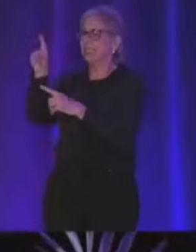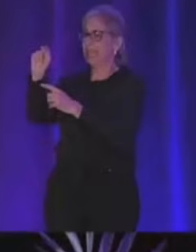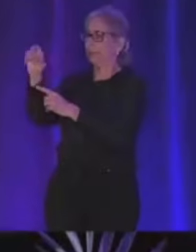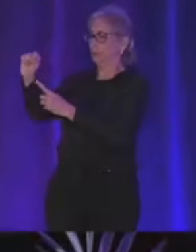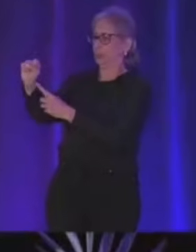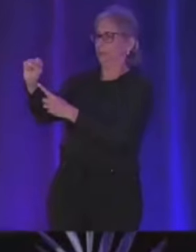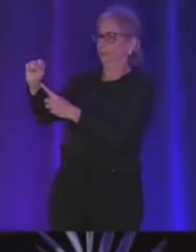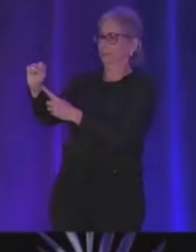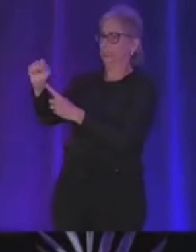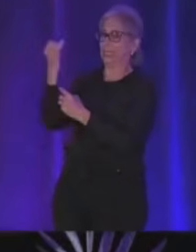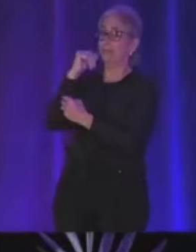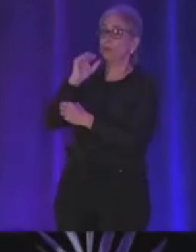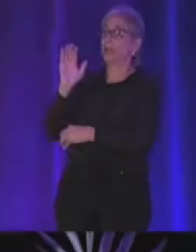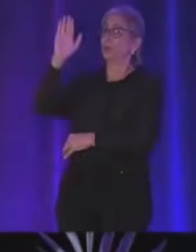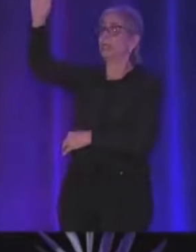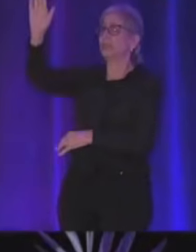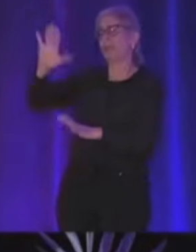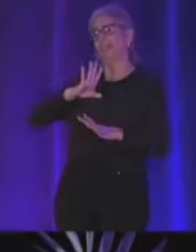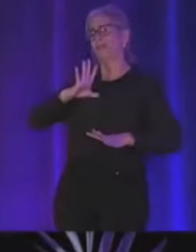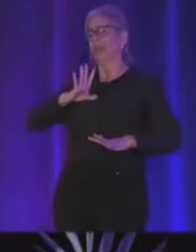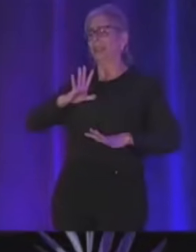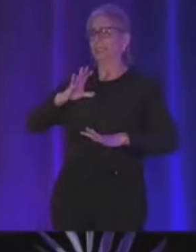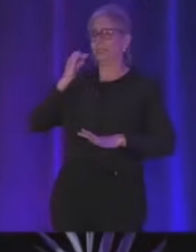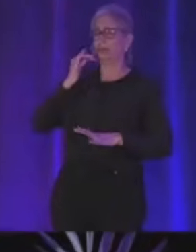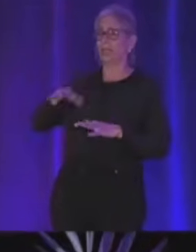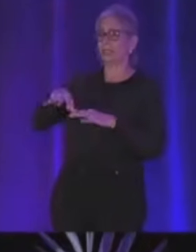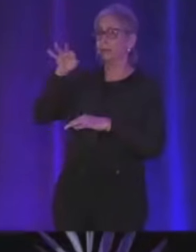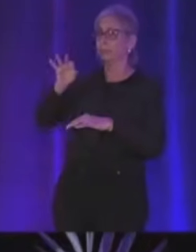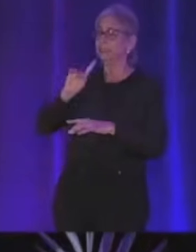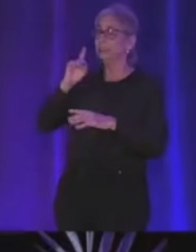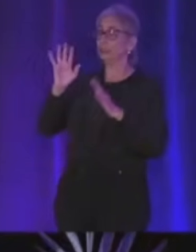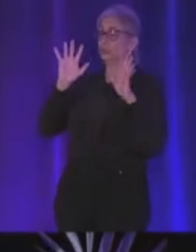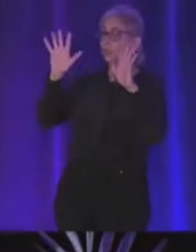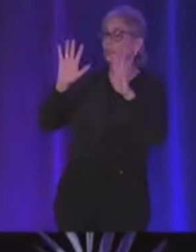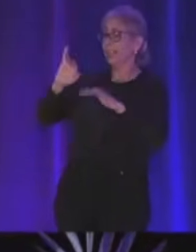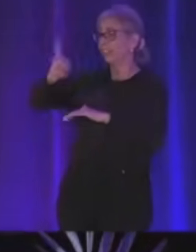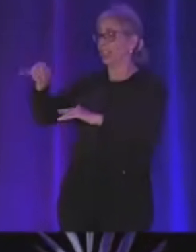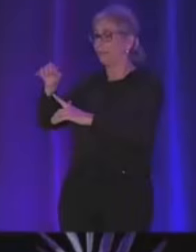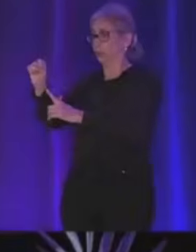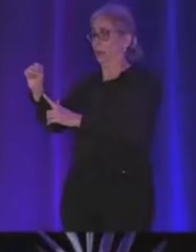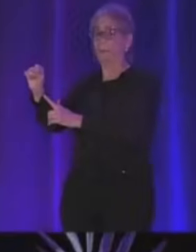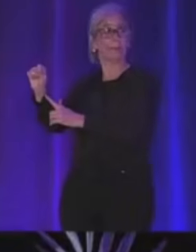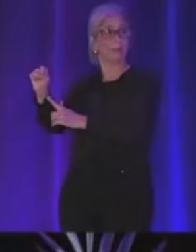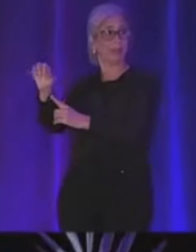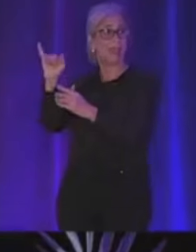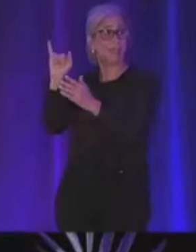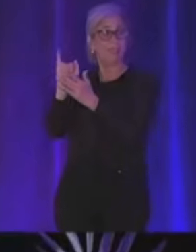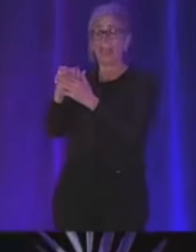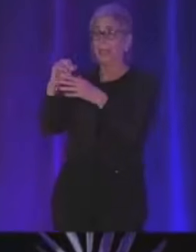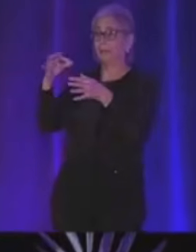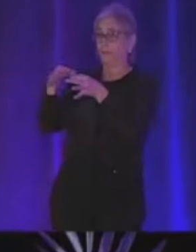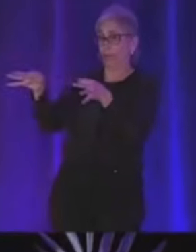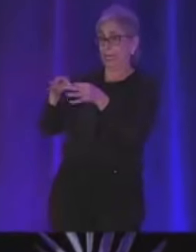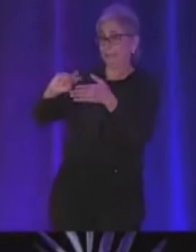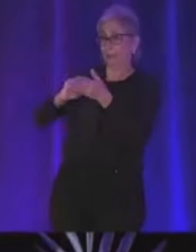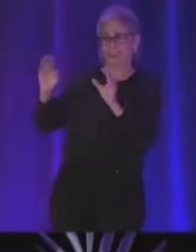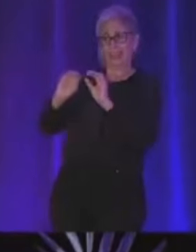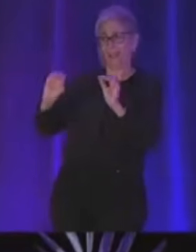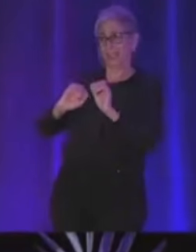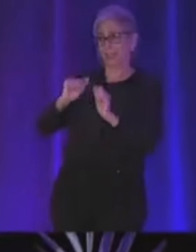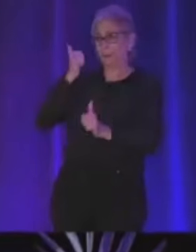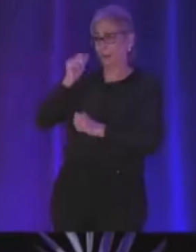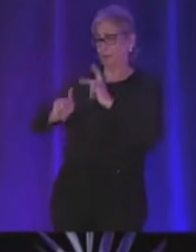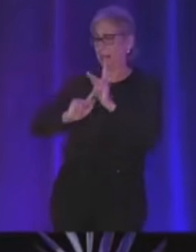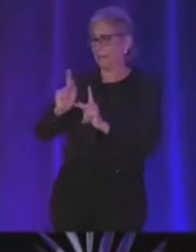those who did not raise your hand, that's reasonable too. If you haven't discovered it, it's a superset of JavaScript. That phrase means nothing to most people. JavaScript